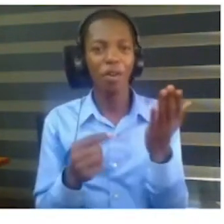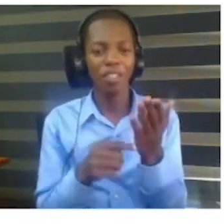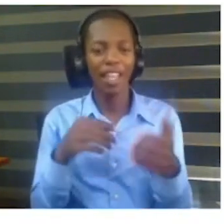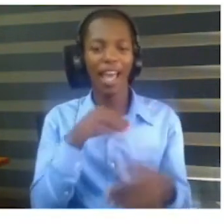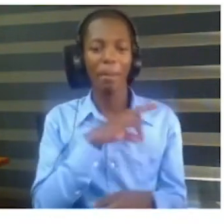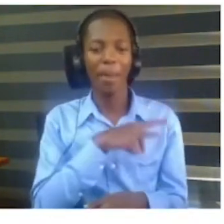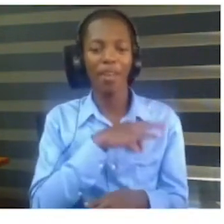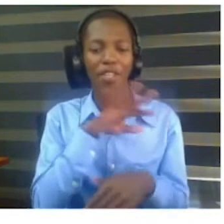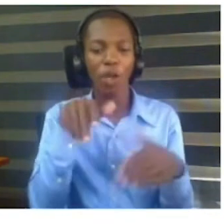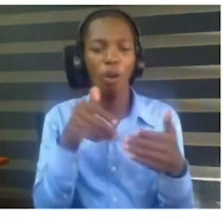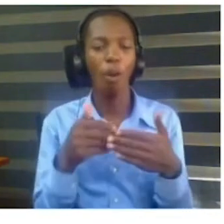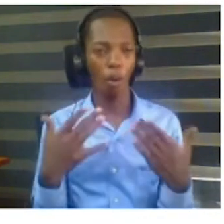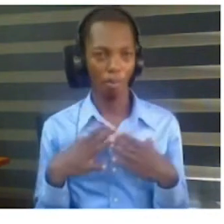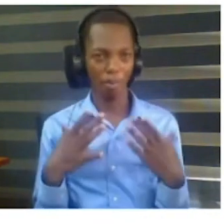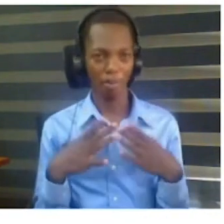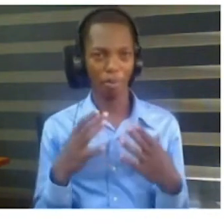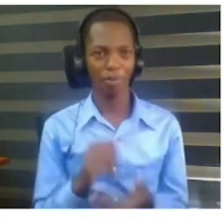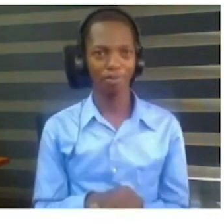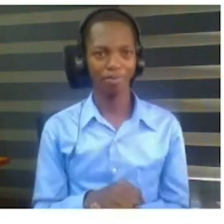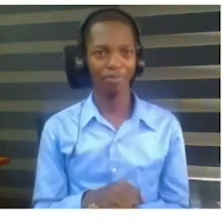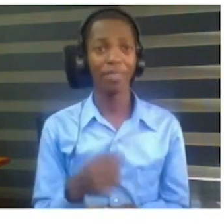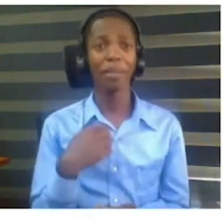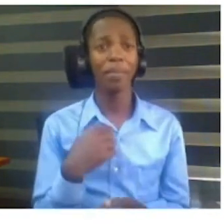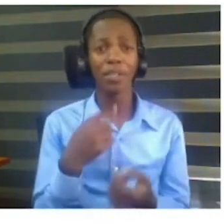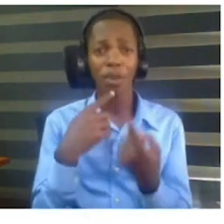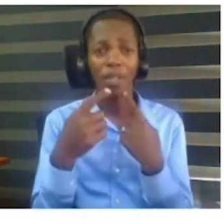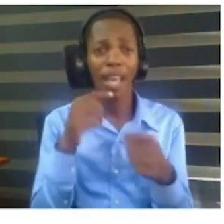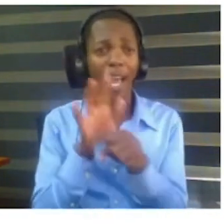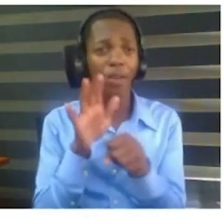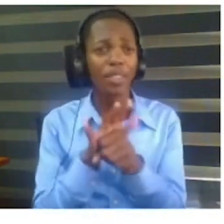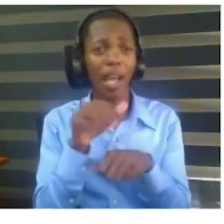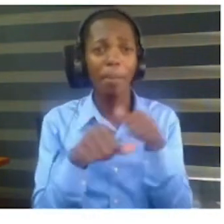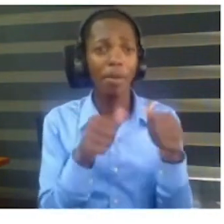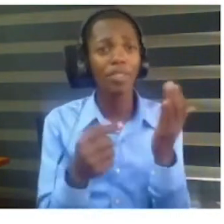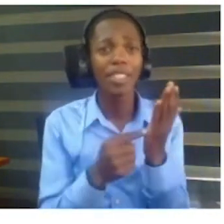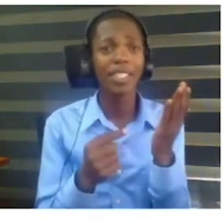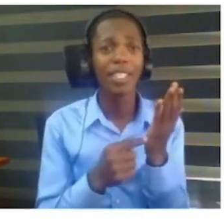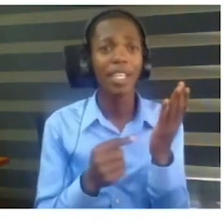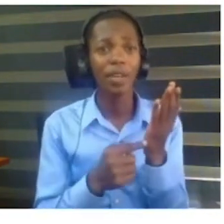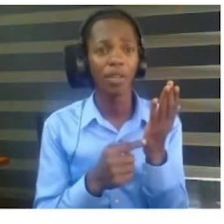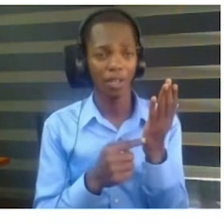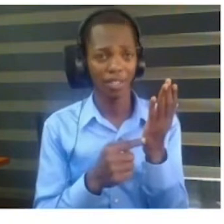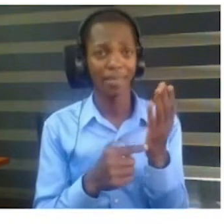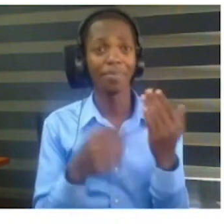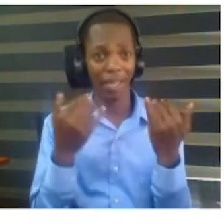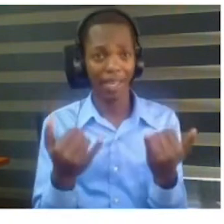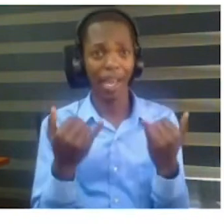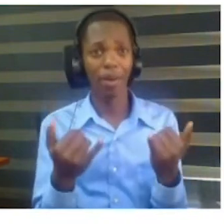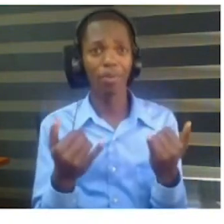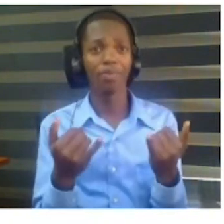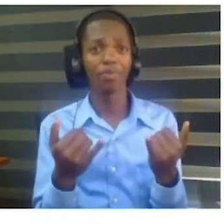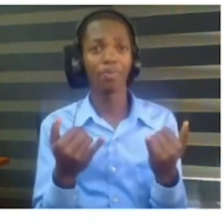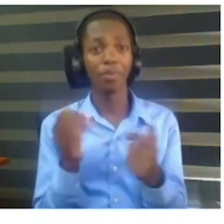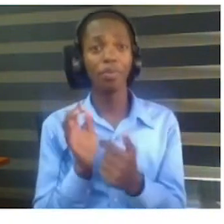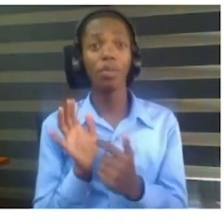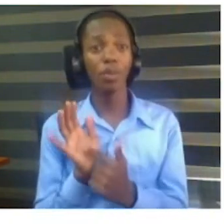I've talked a lot about technology. I want to give an example of